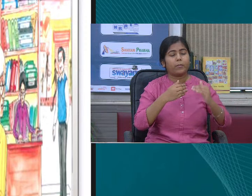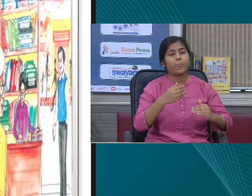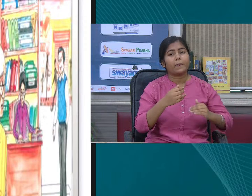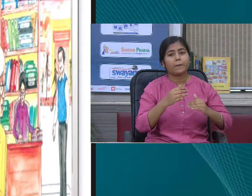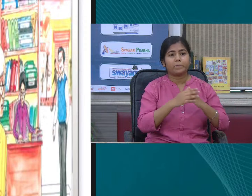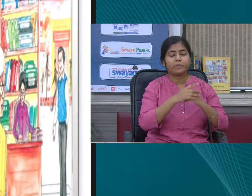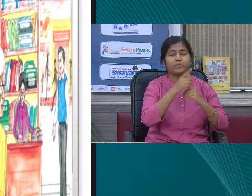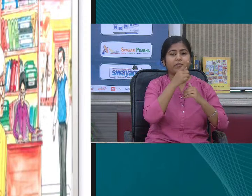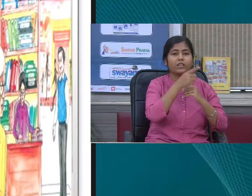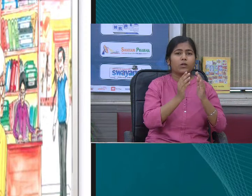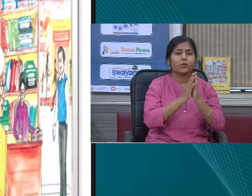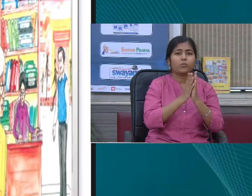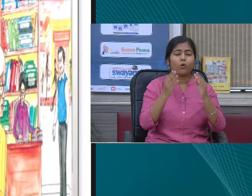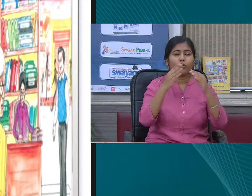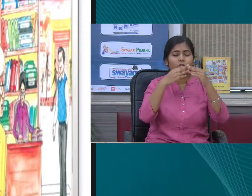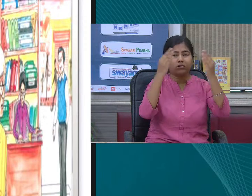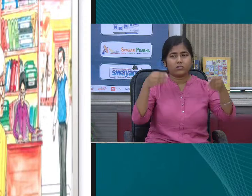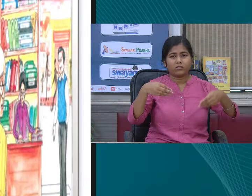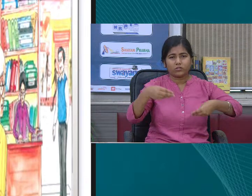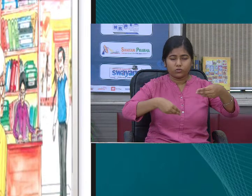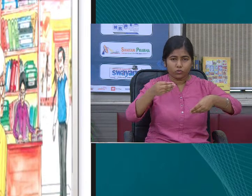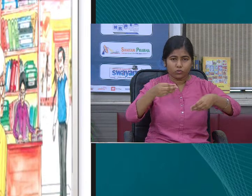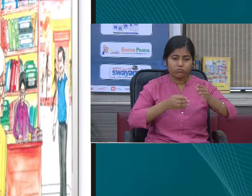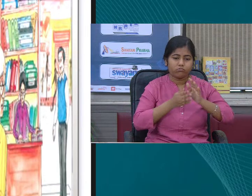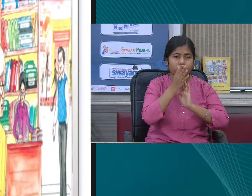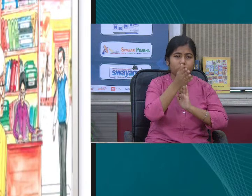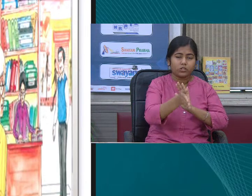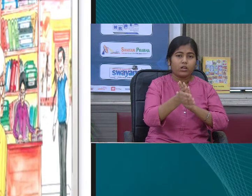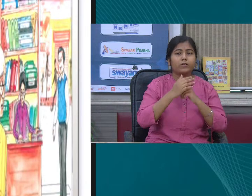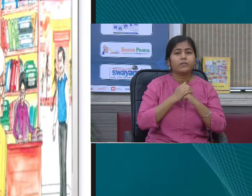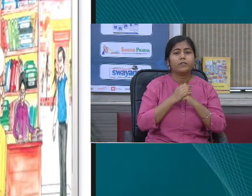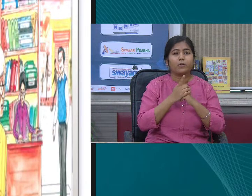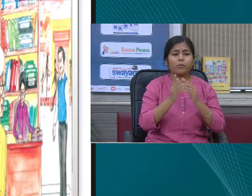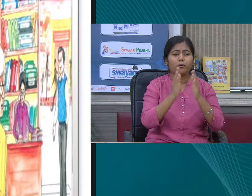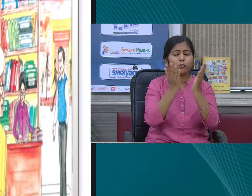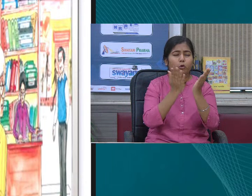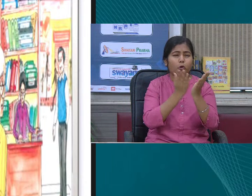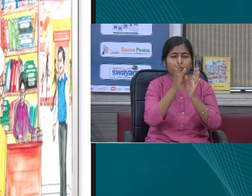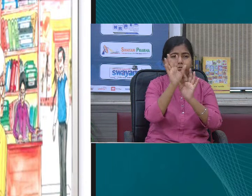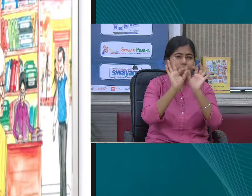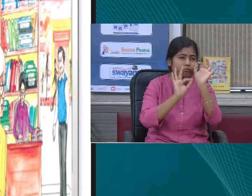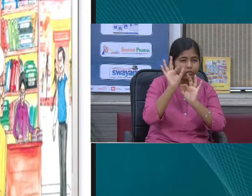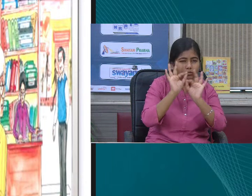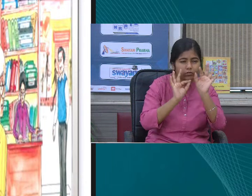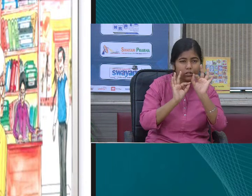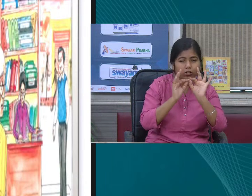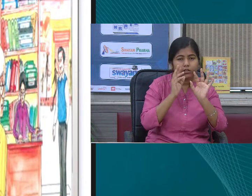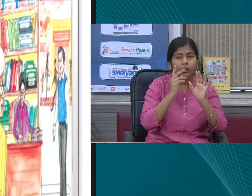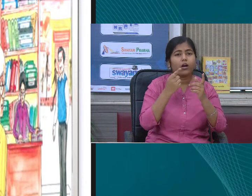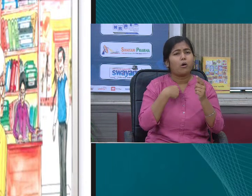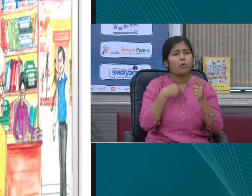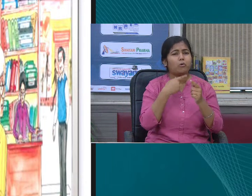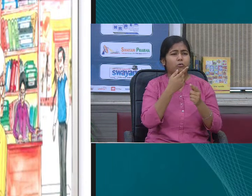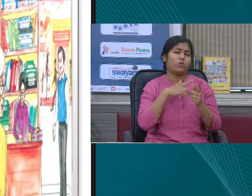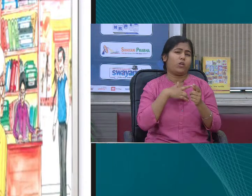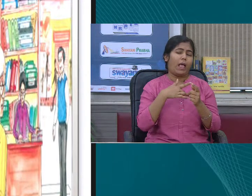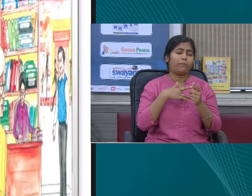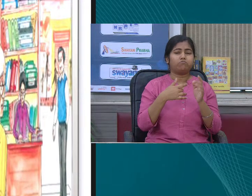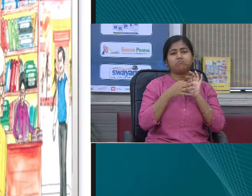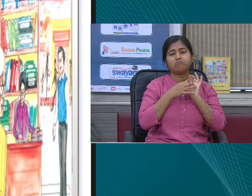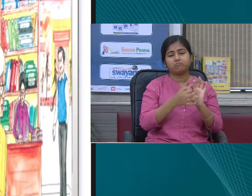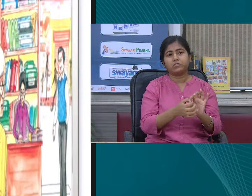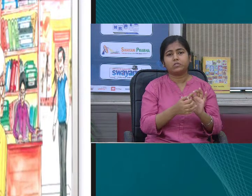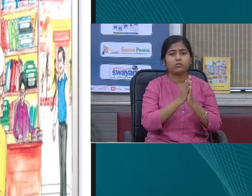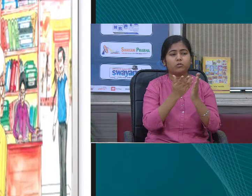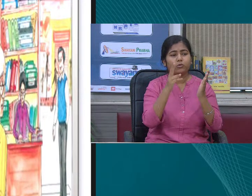books of his interest, and his interest was of suspense thrillers, and he used to read such books. So